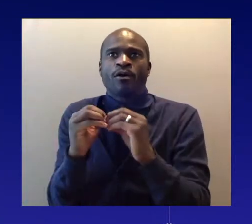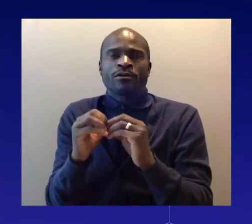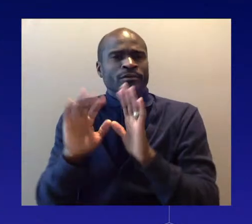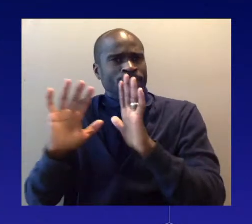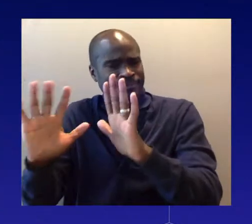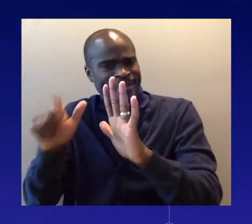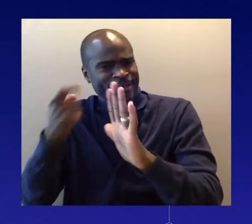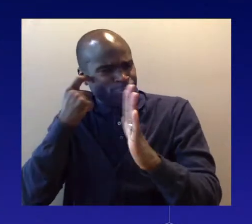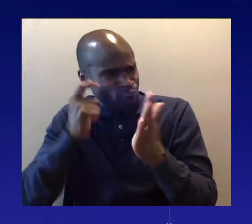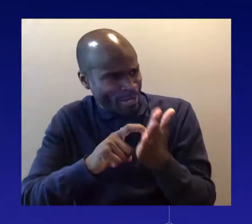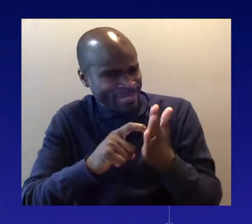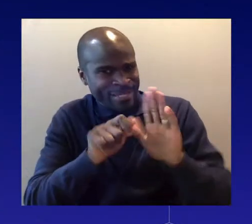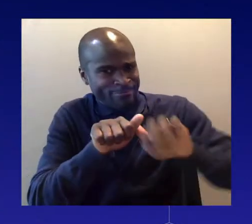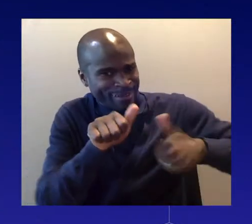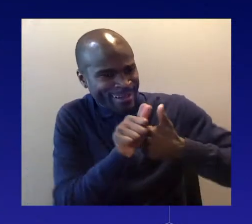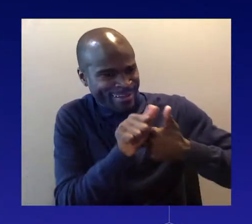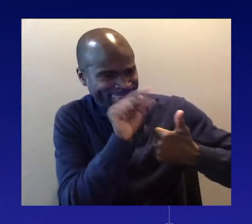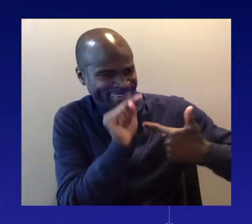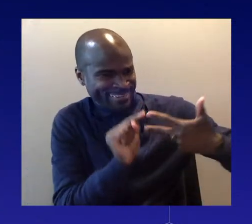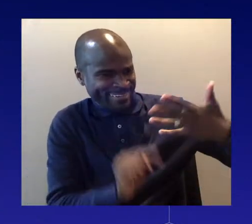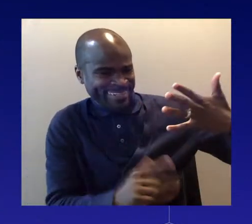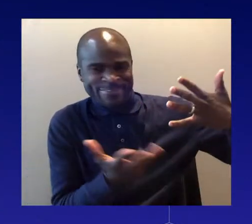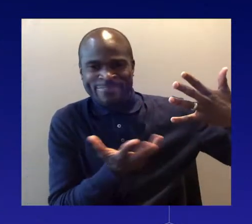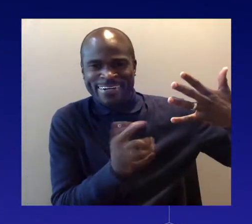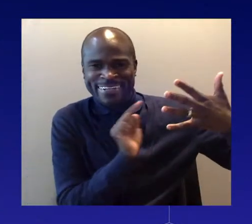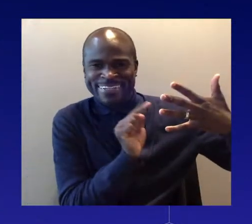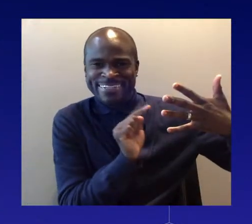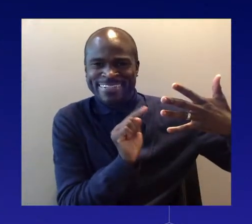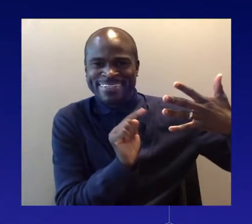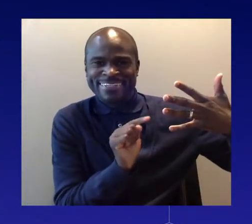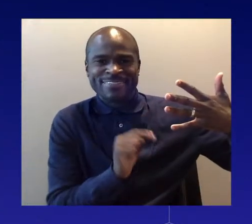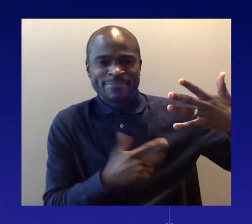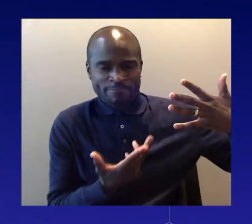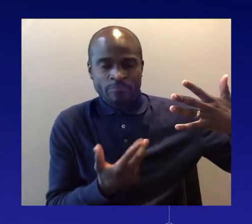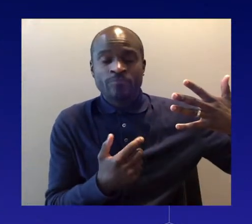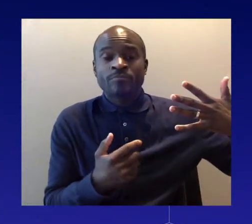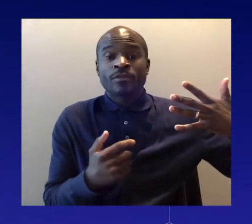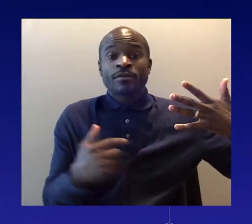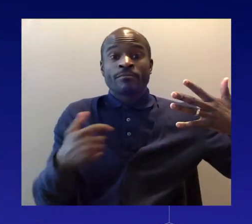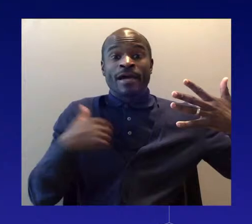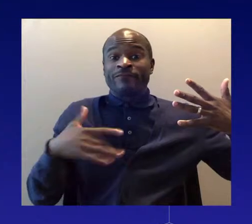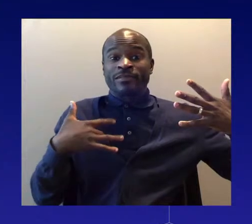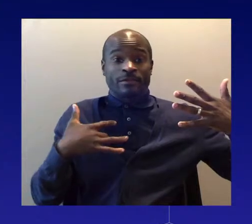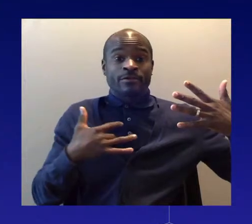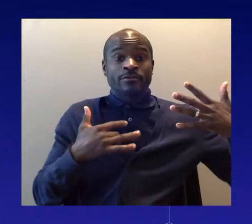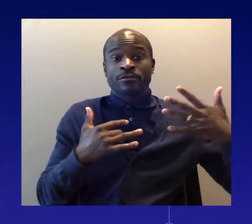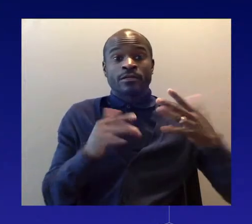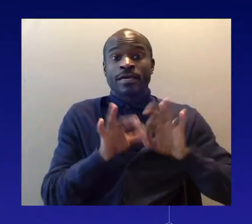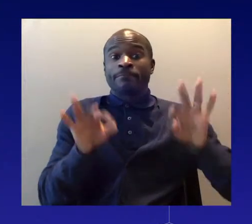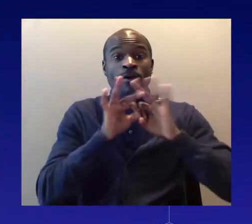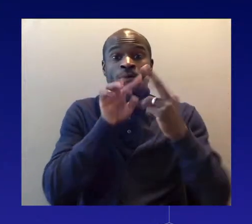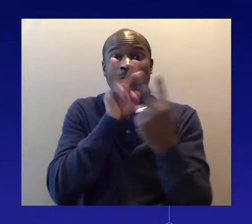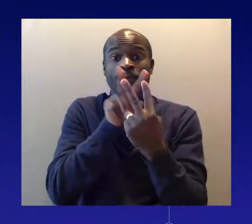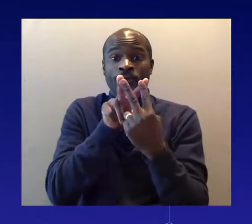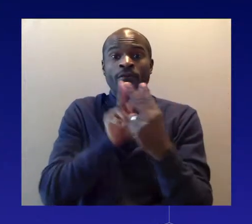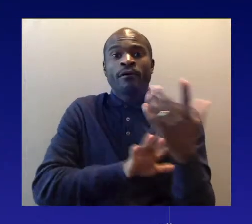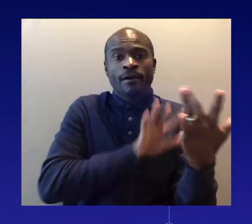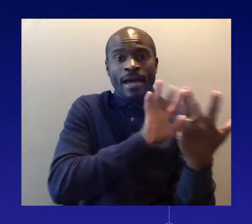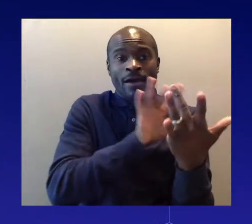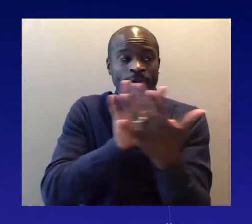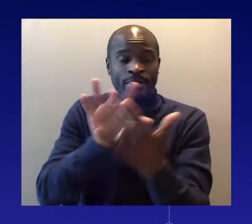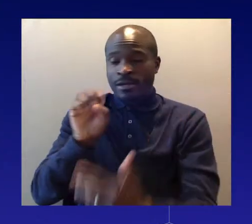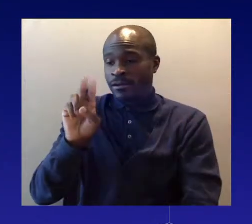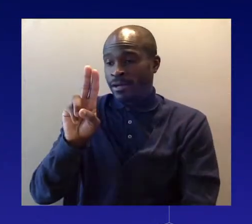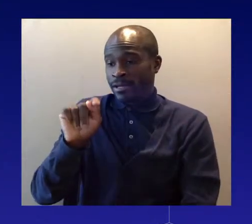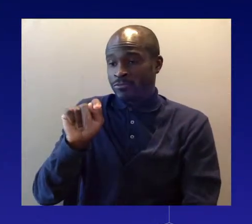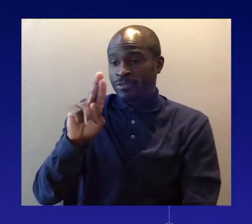that there are two things that come to mind immediately, that outreach and engagement, and particularly navigation, aren't just nice